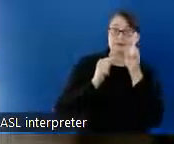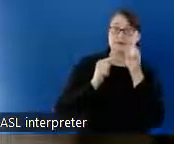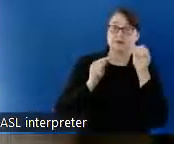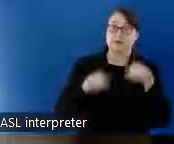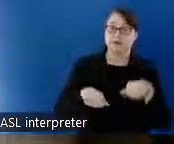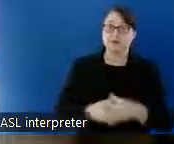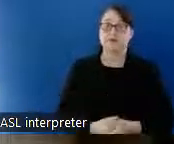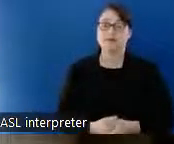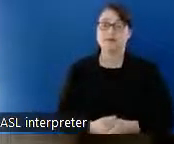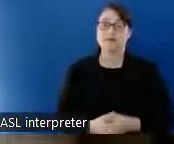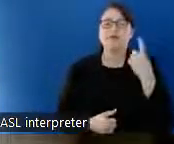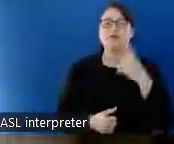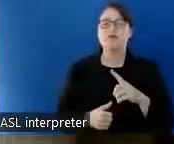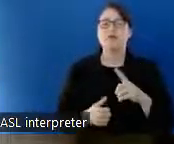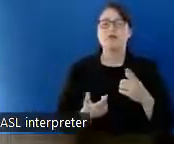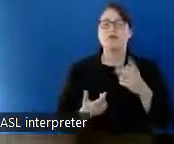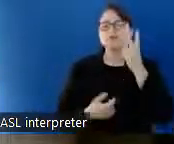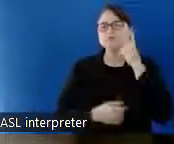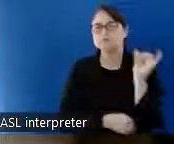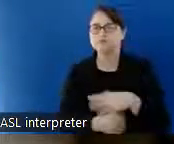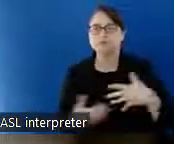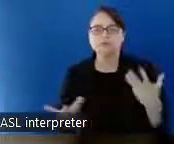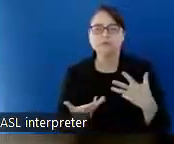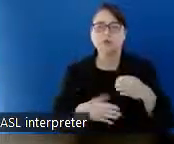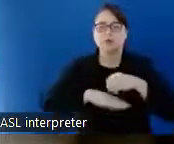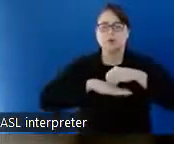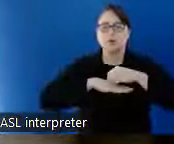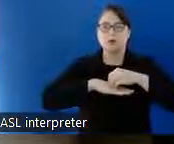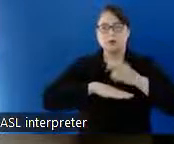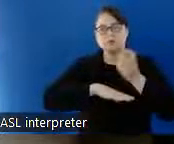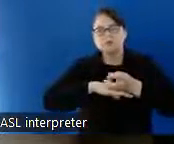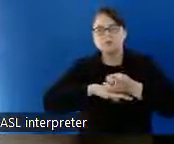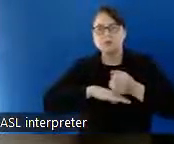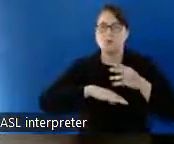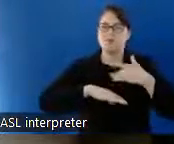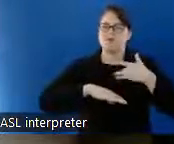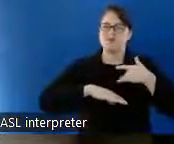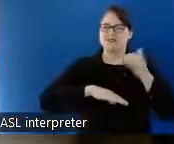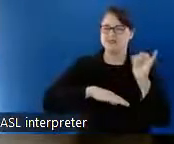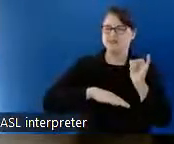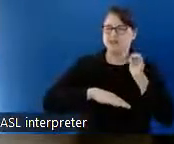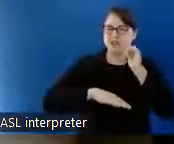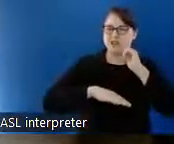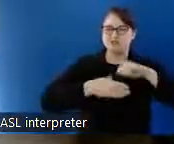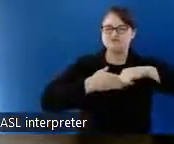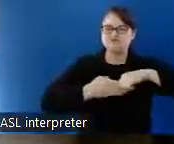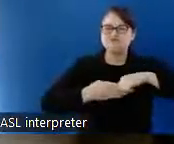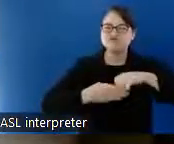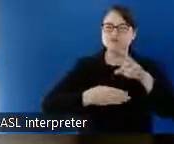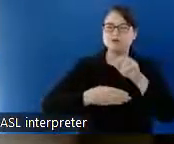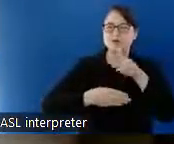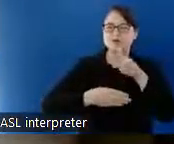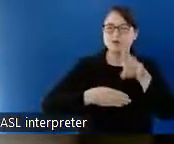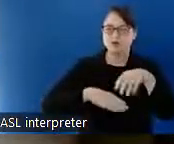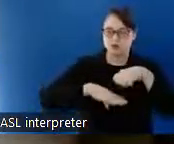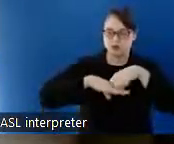of appearance, the rash might look like bumps that are firm or may feel rubbery, and they sometimes have a central dent.